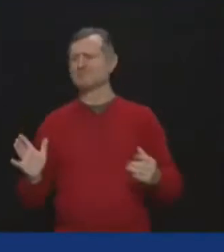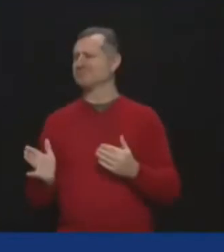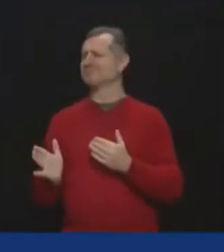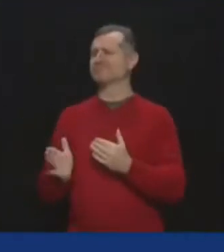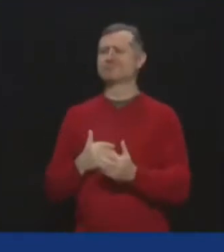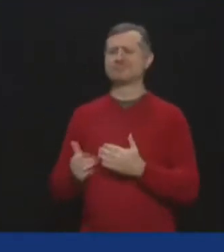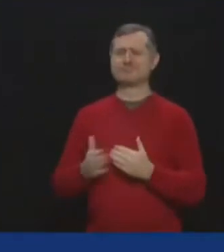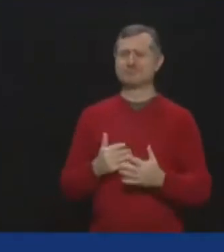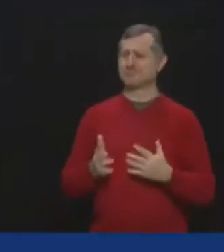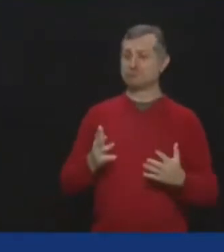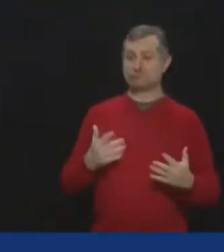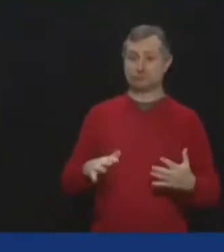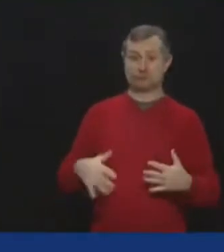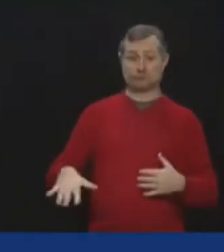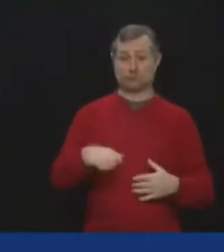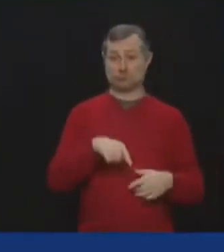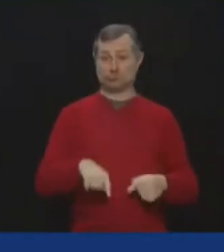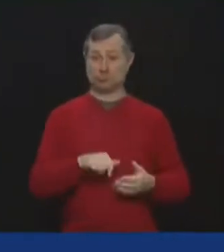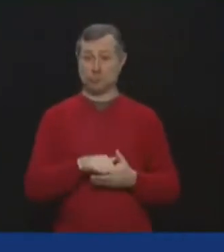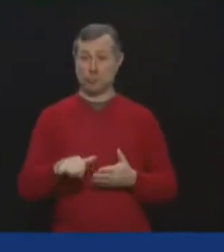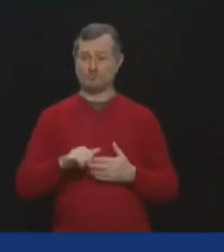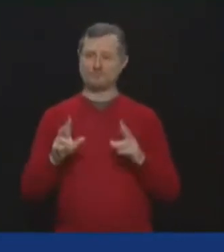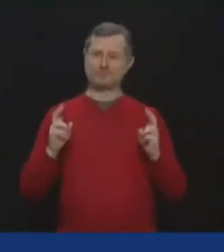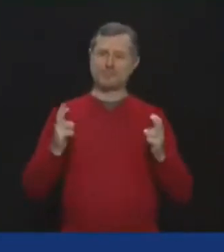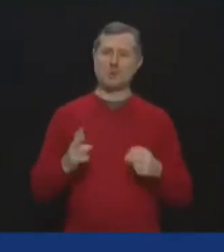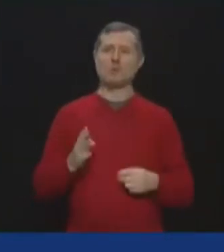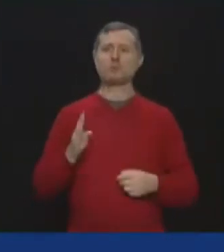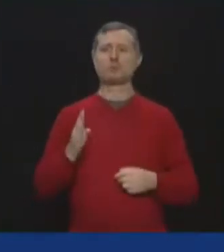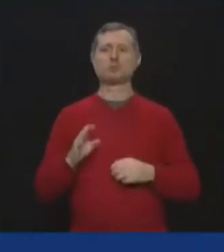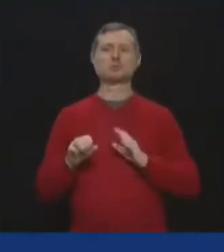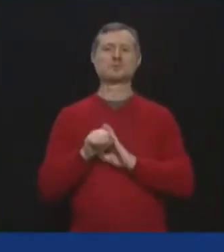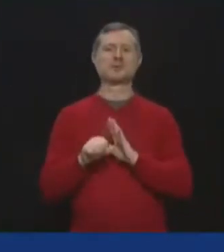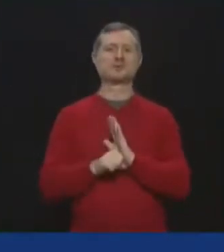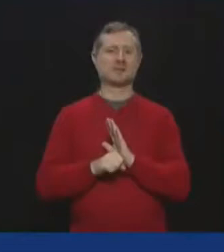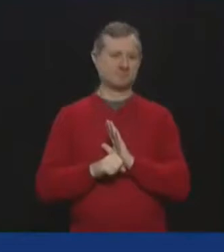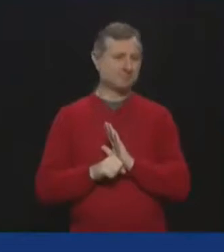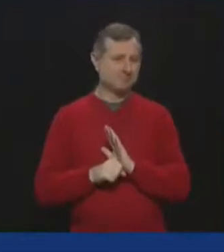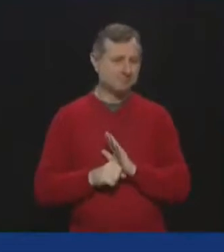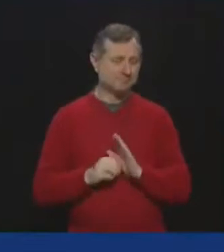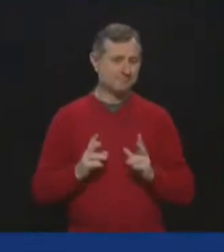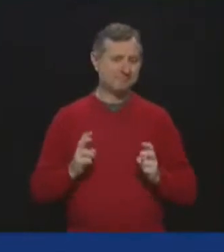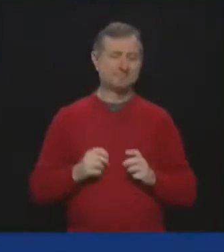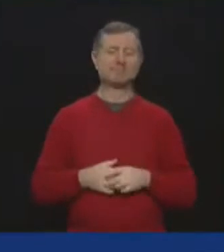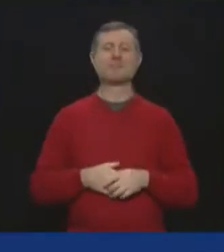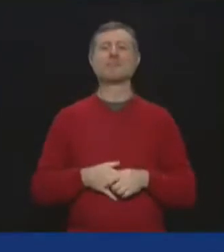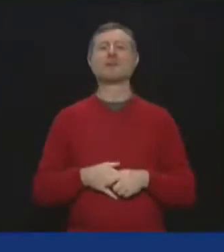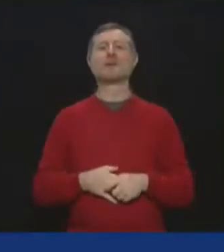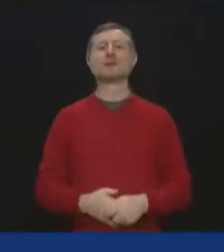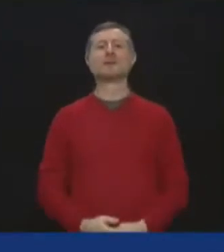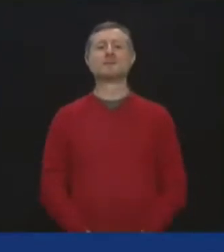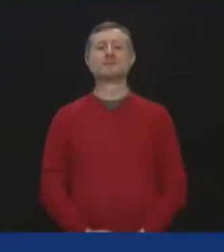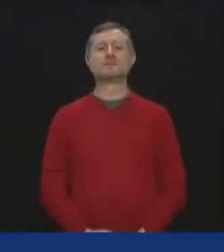be a blue state. And it was all about the